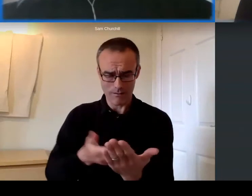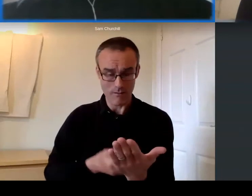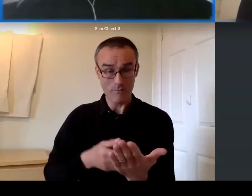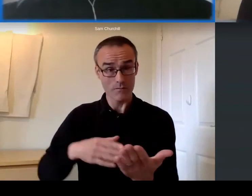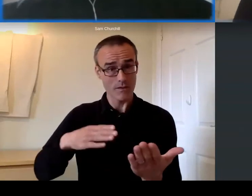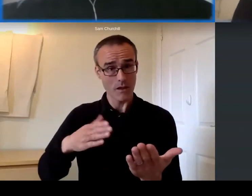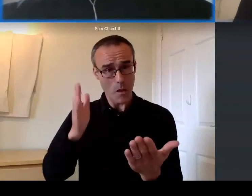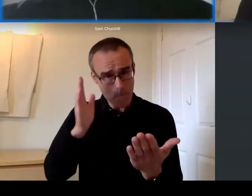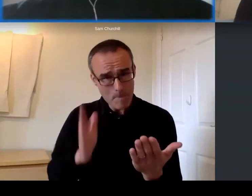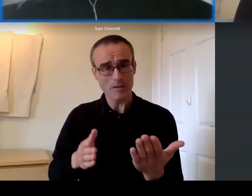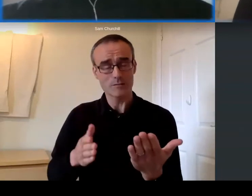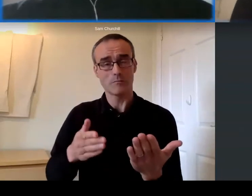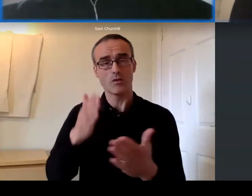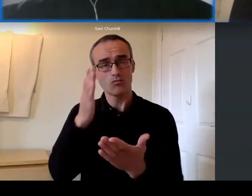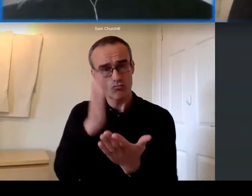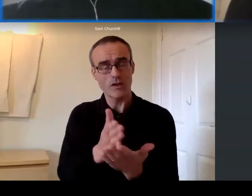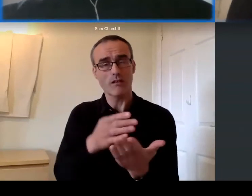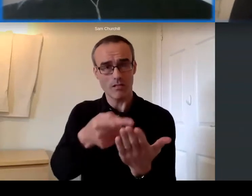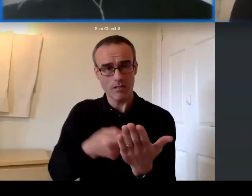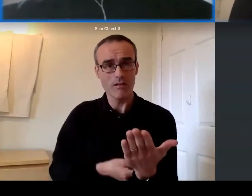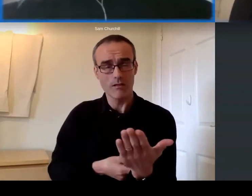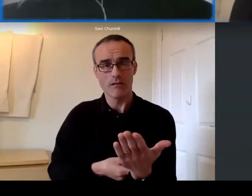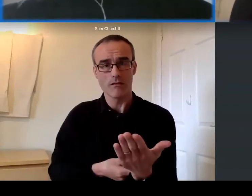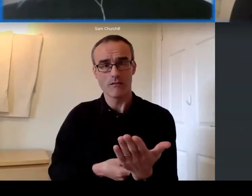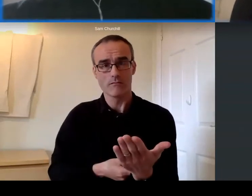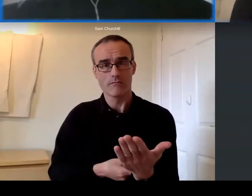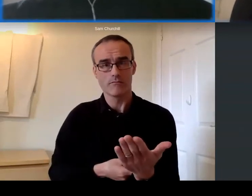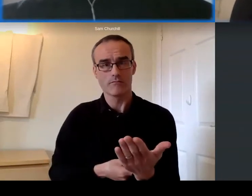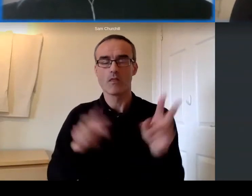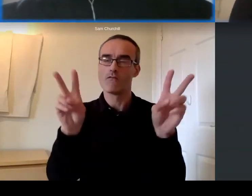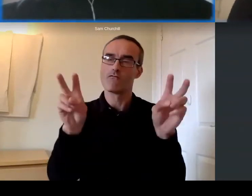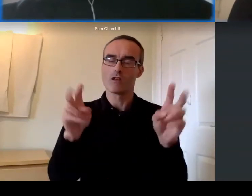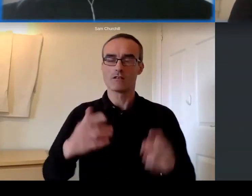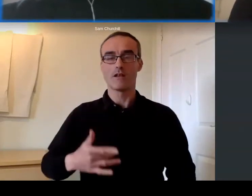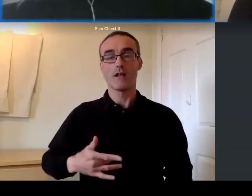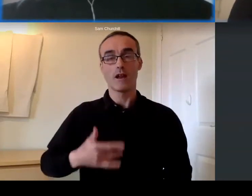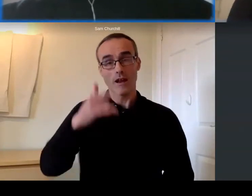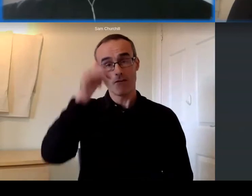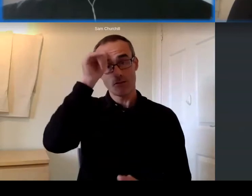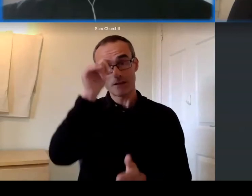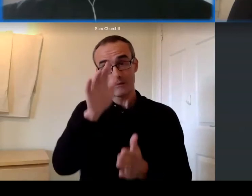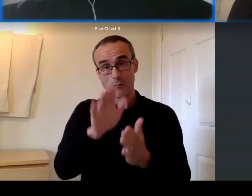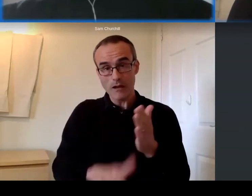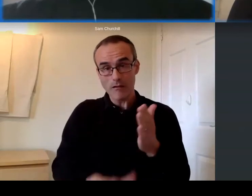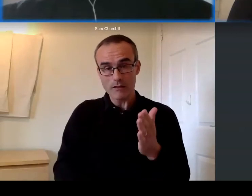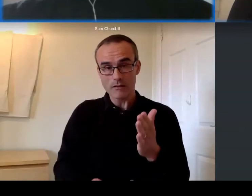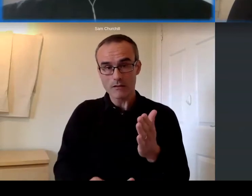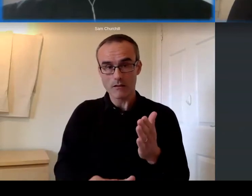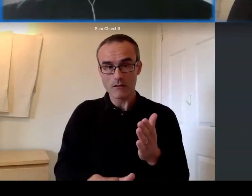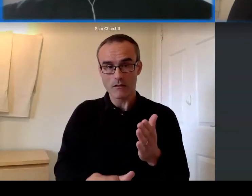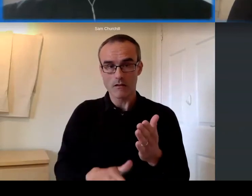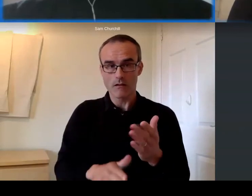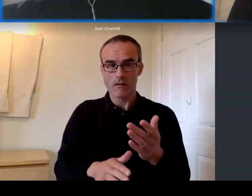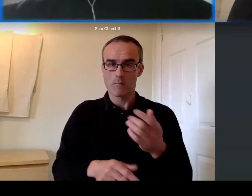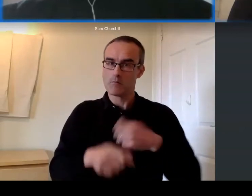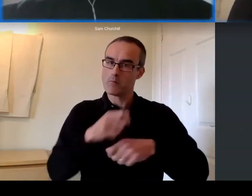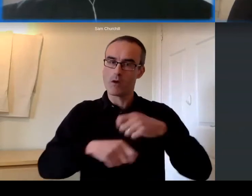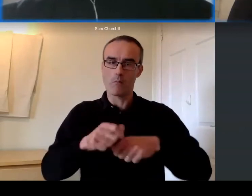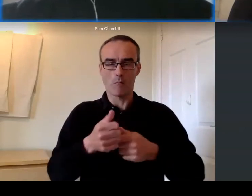I think the phrase lived experience is coming in more into everyone's vocabulary. And then I